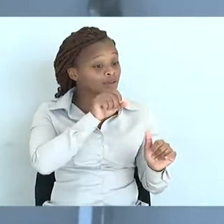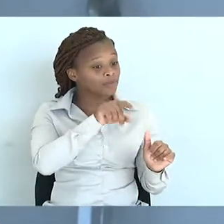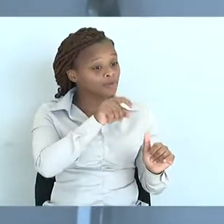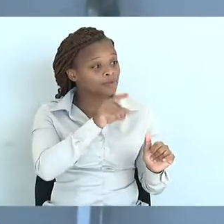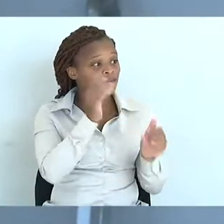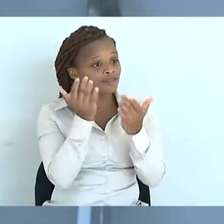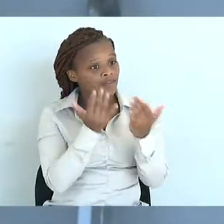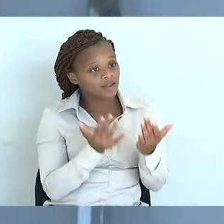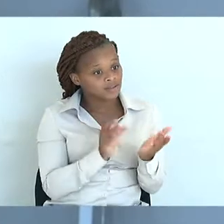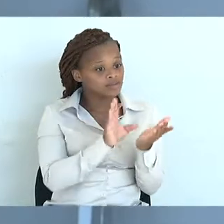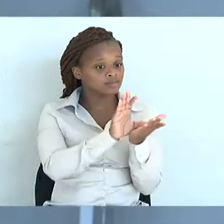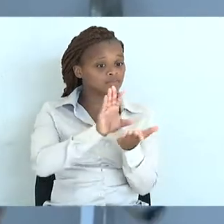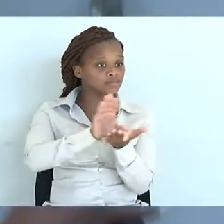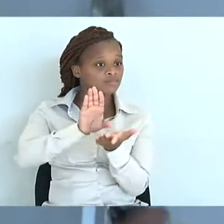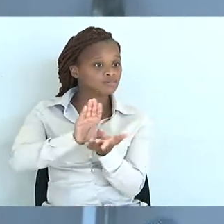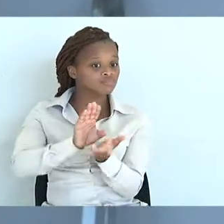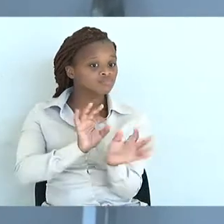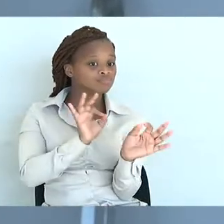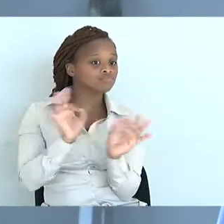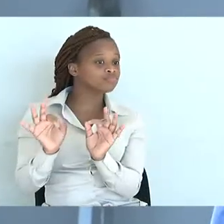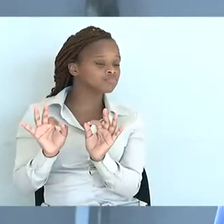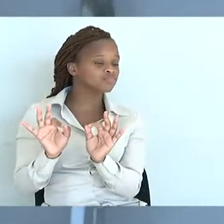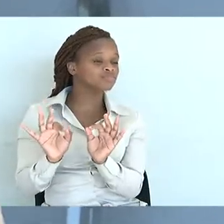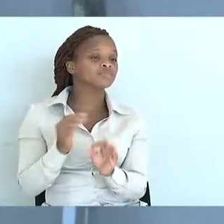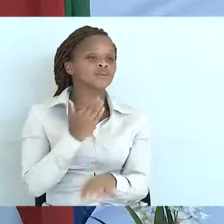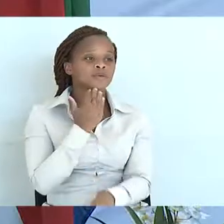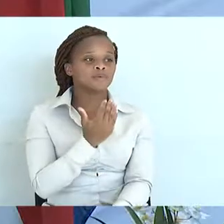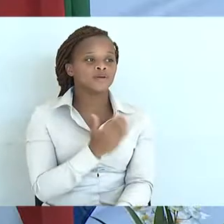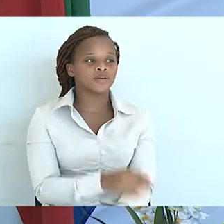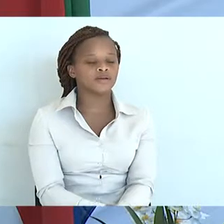bayi-distribute kanjani. Ngiyabonga.